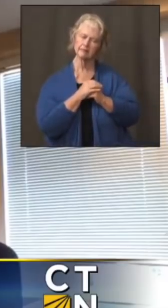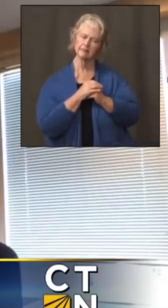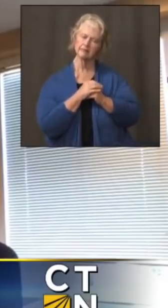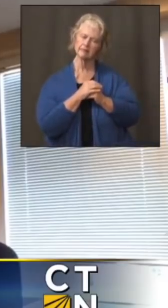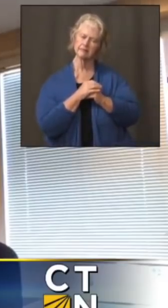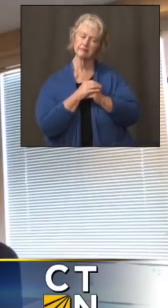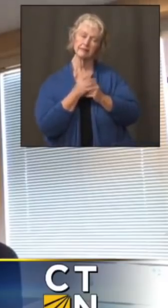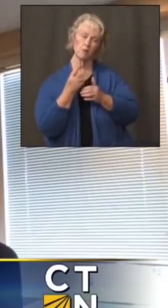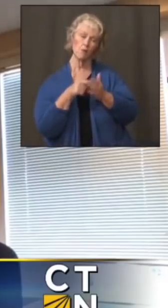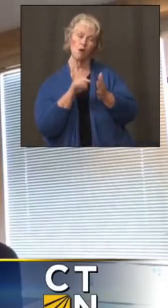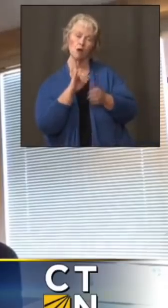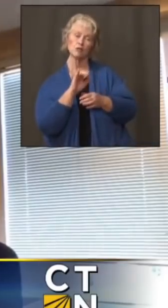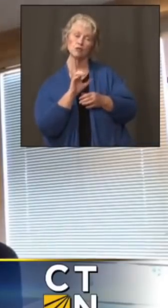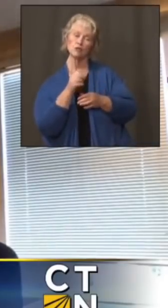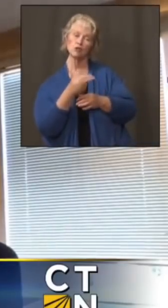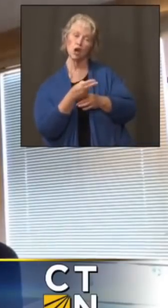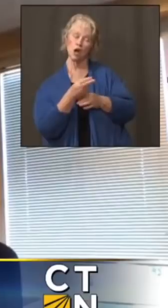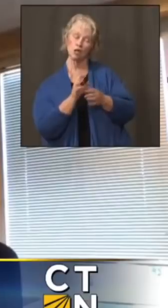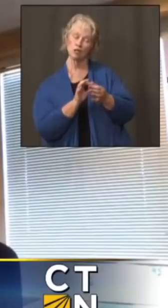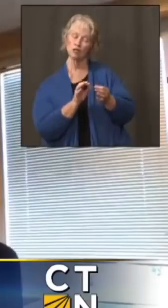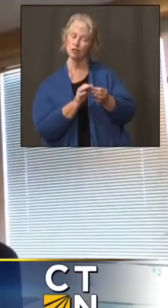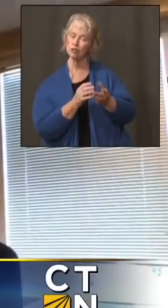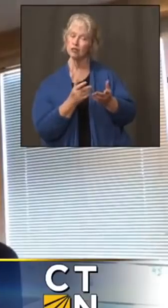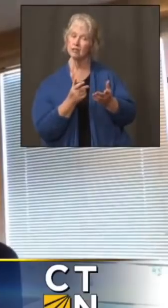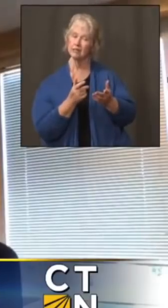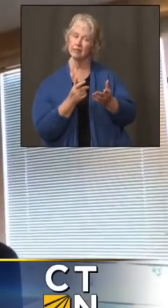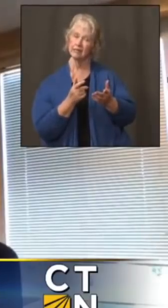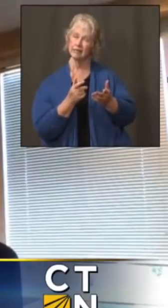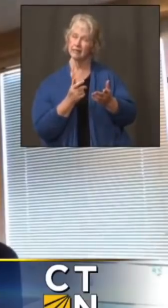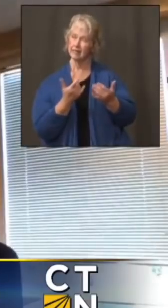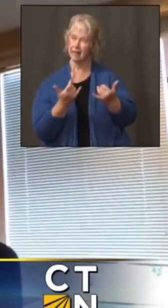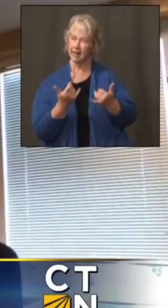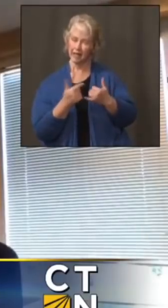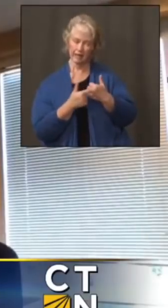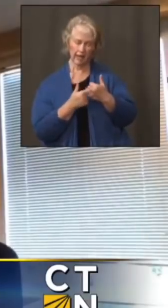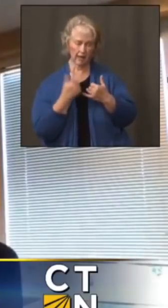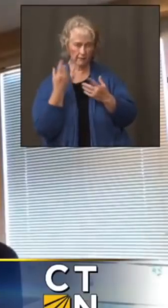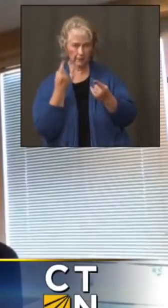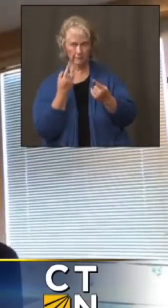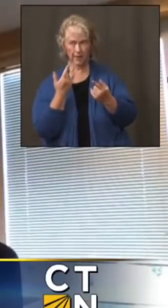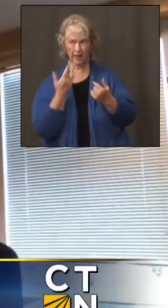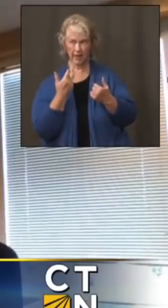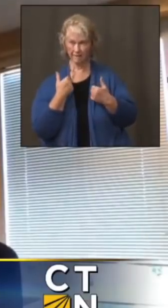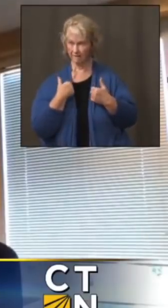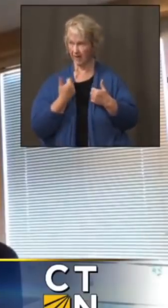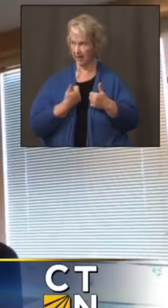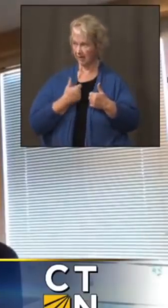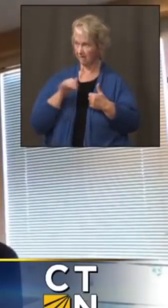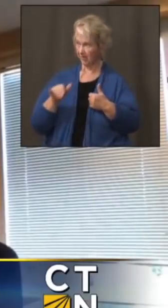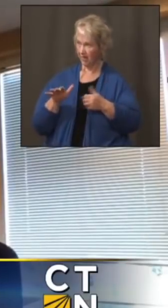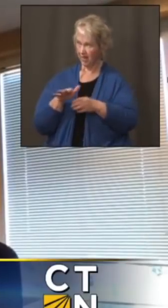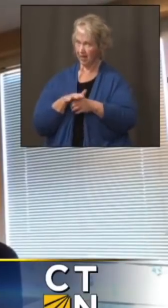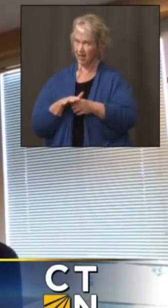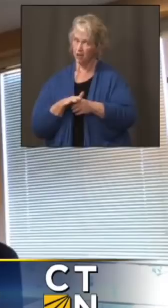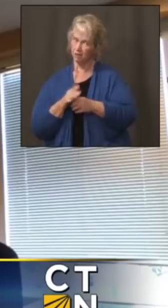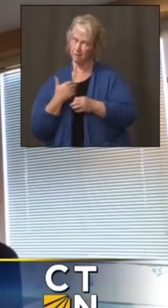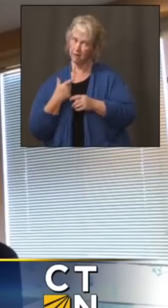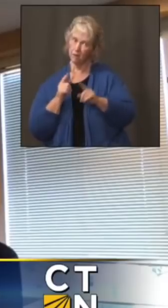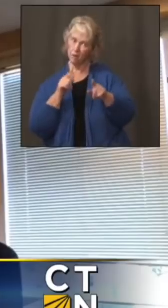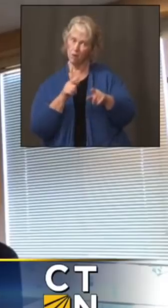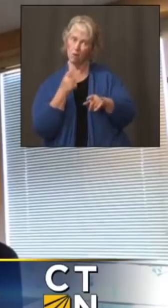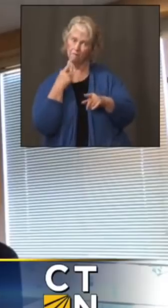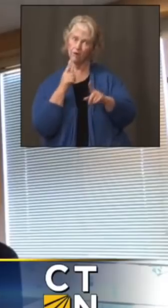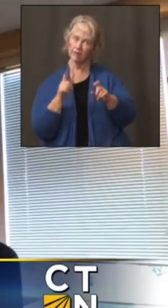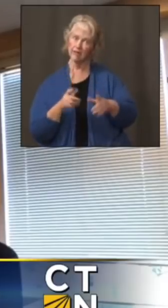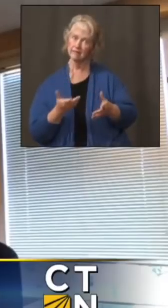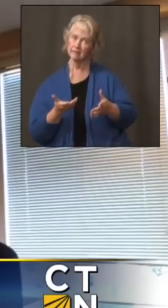As Josh was pointing out, it's time to think about getting tested if you live in one of those towns, and even if you have no